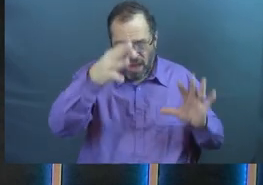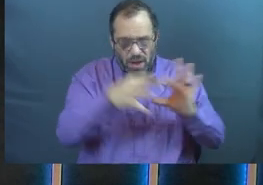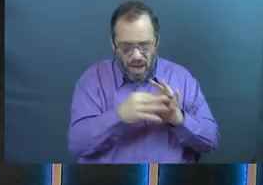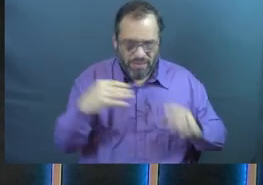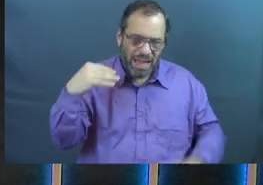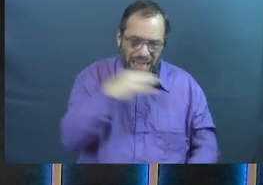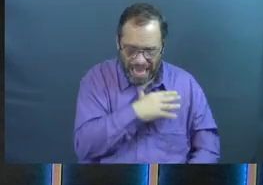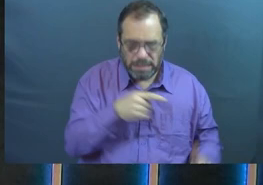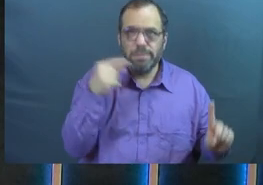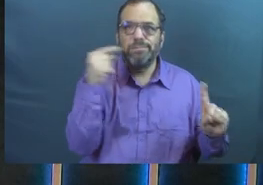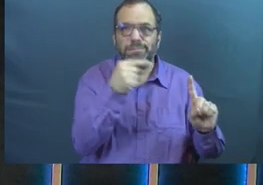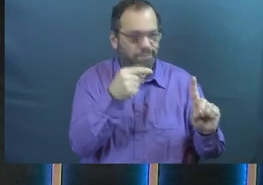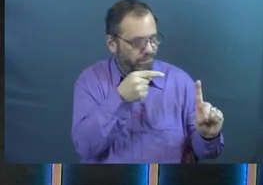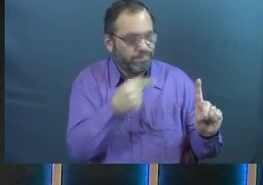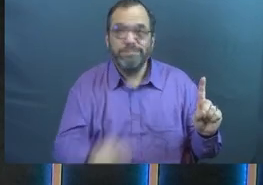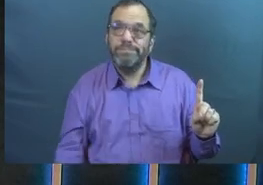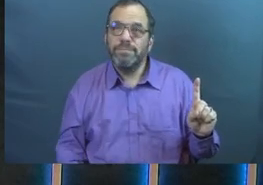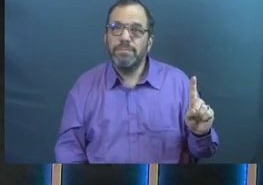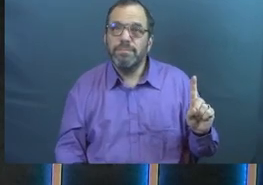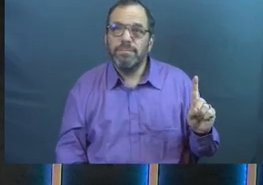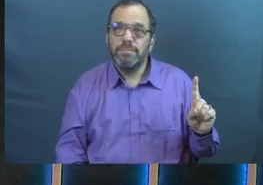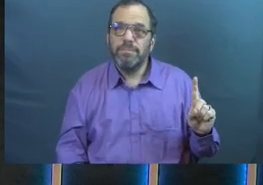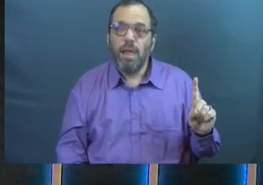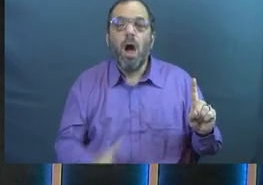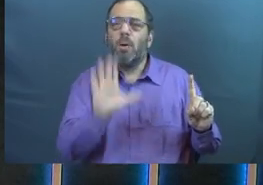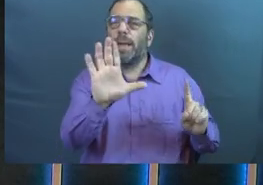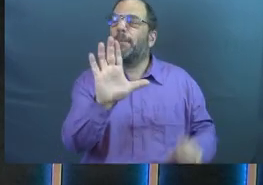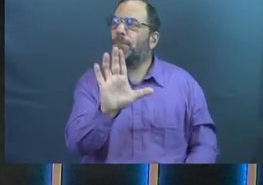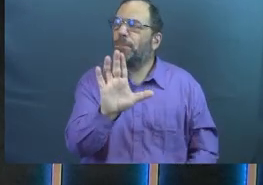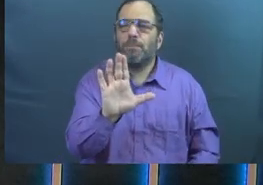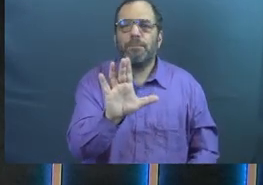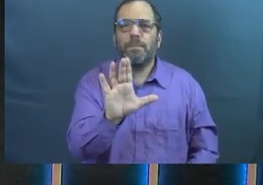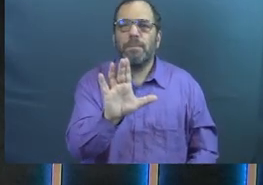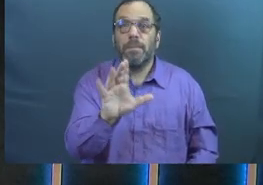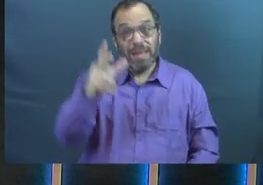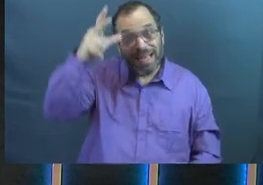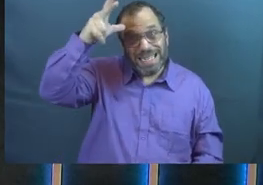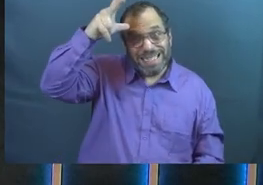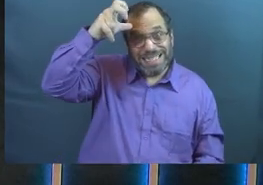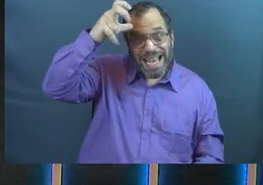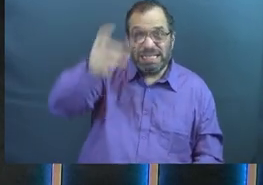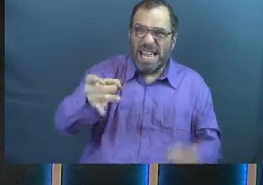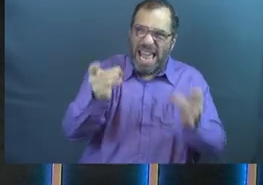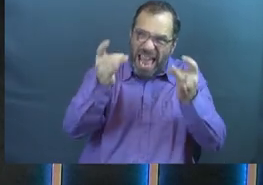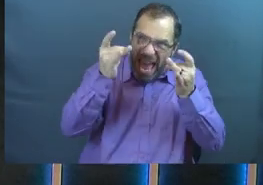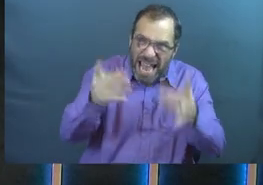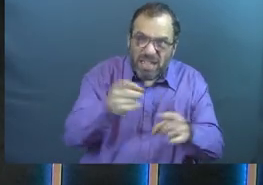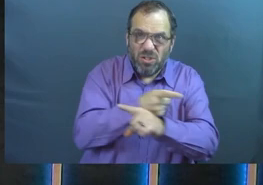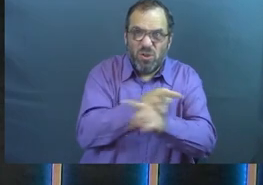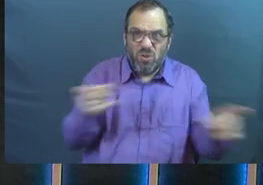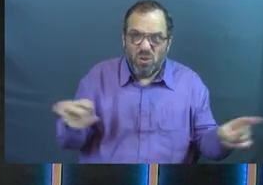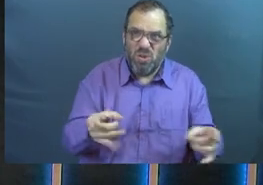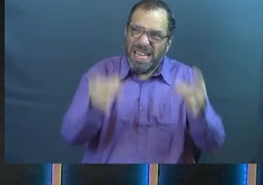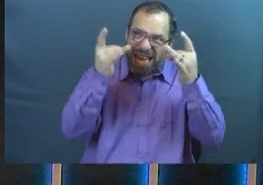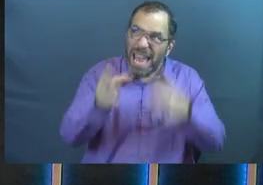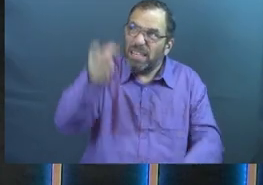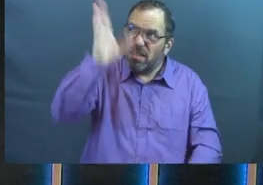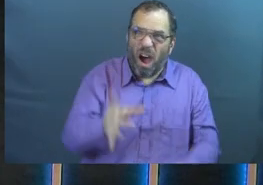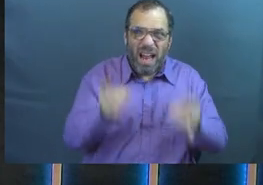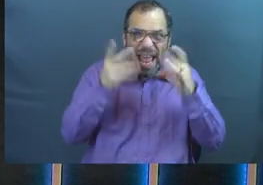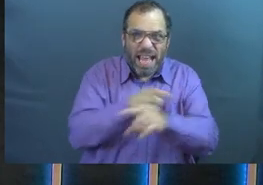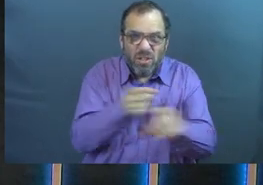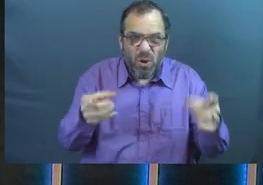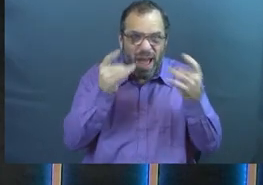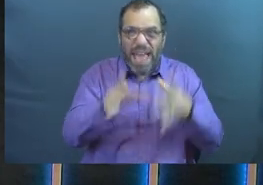of lies. So here's the thing. Satan hates you, hates God, hates